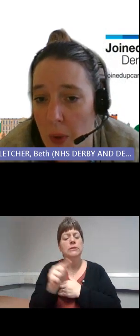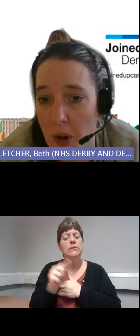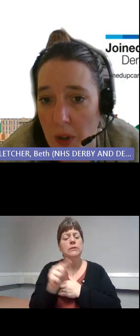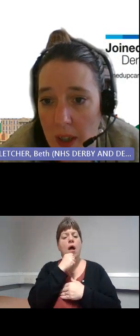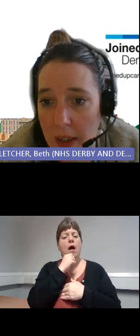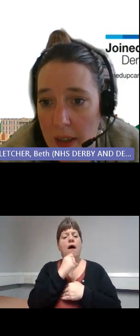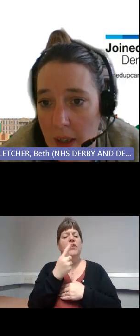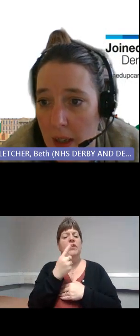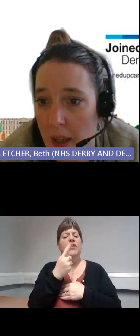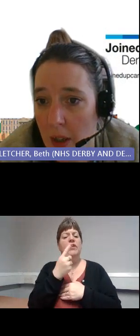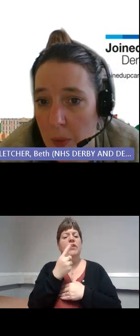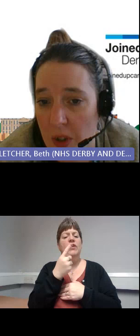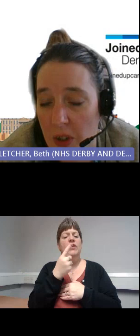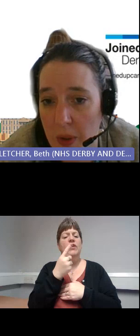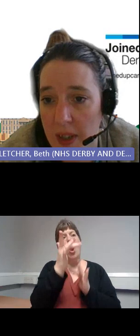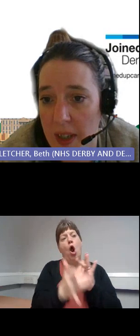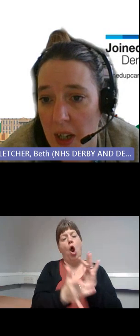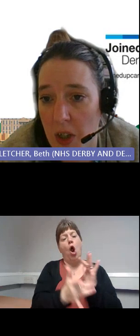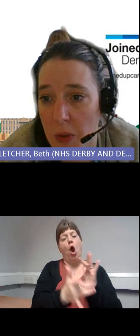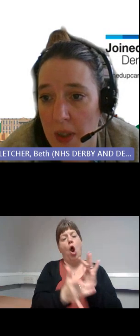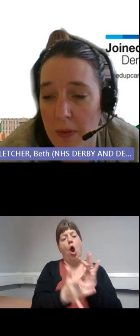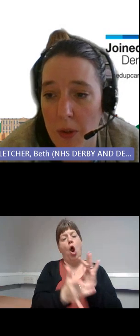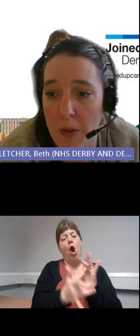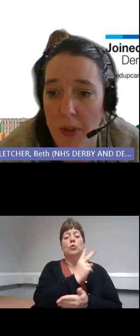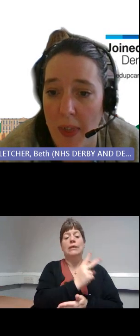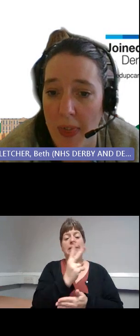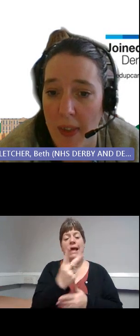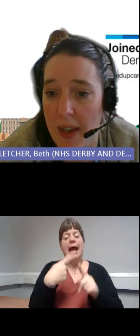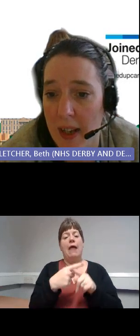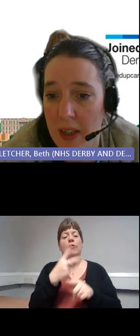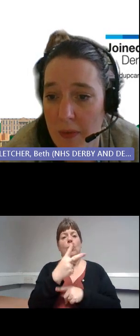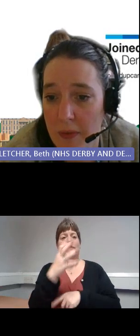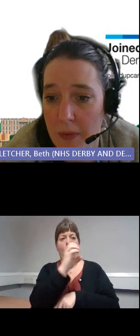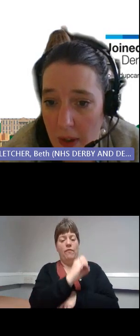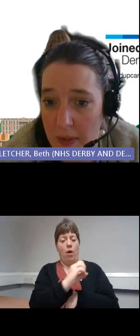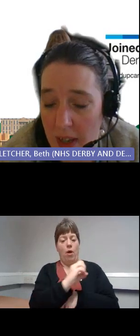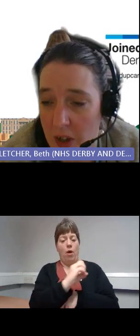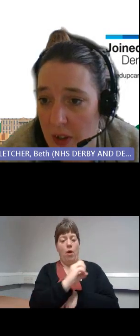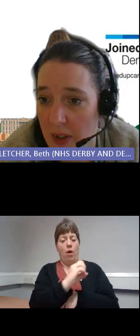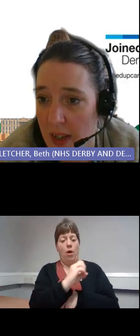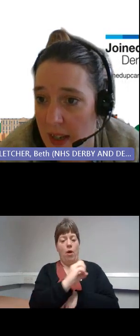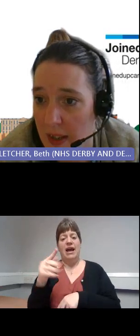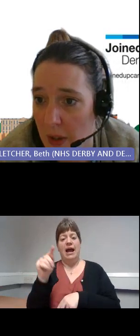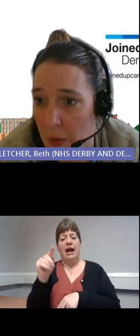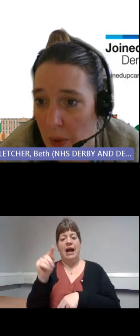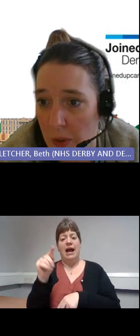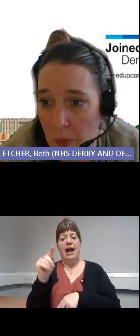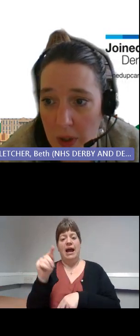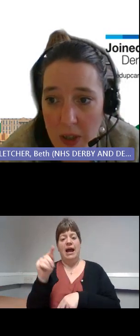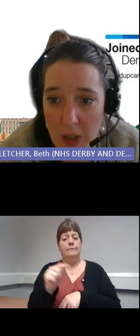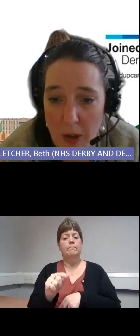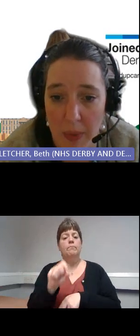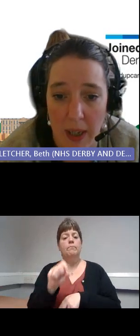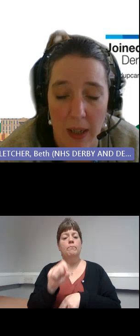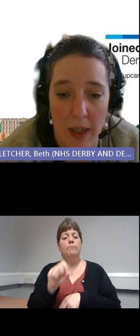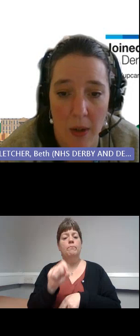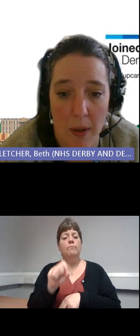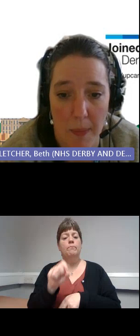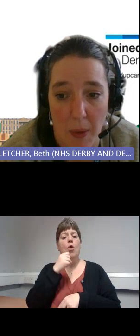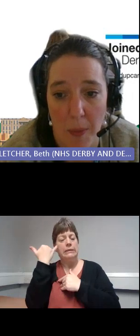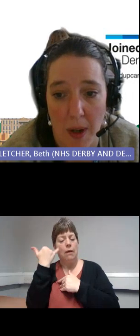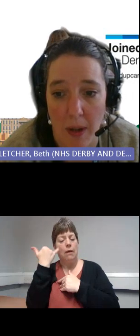first two are online, which is on the 22nd and the 24th, and then the next 5 sessions is we're doing one in